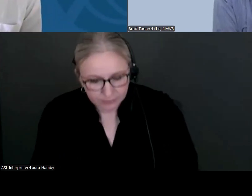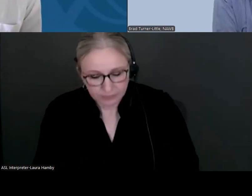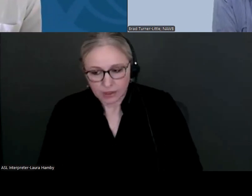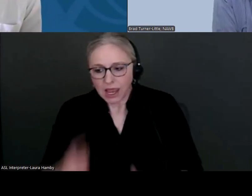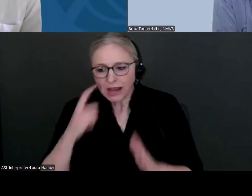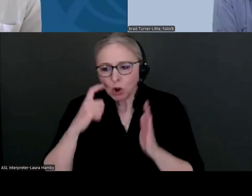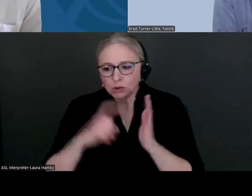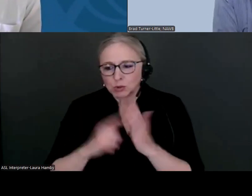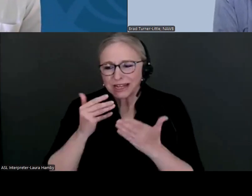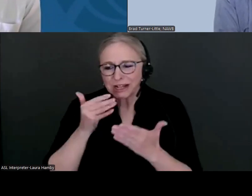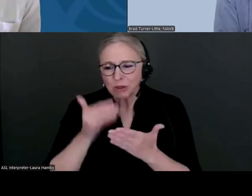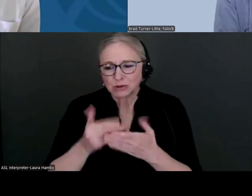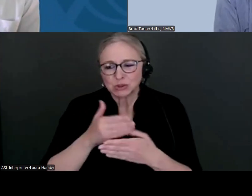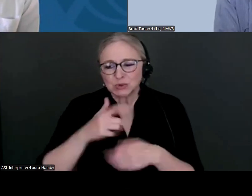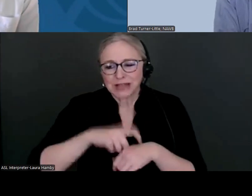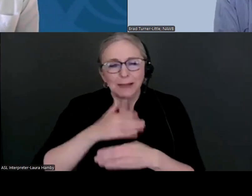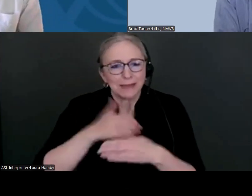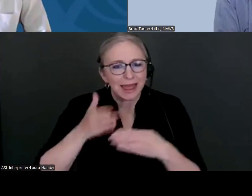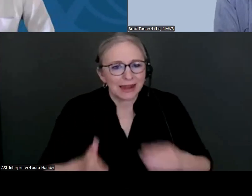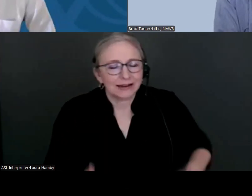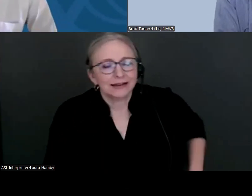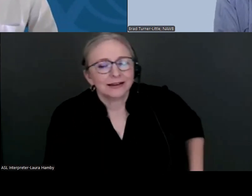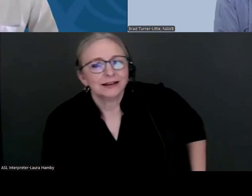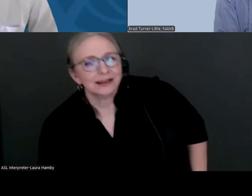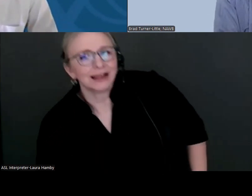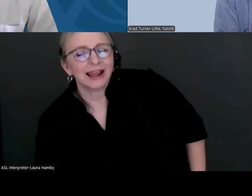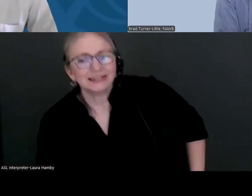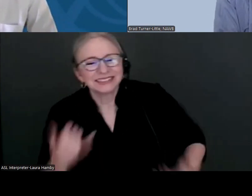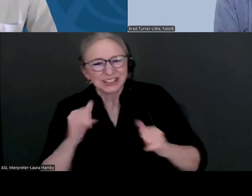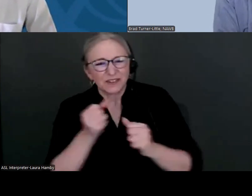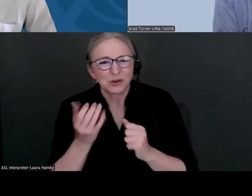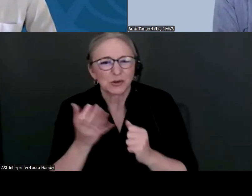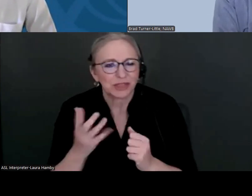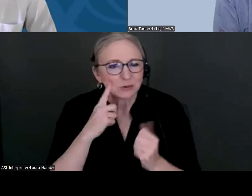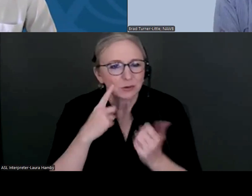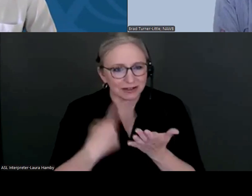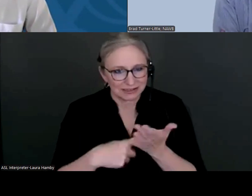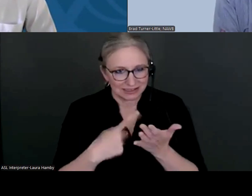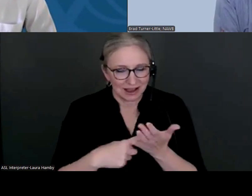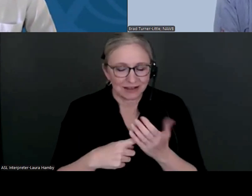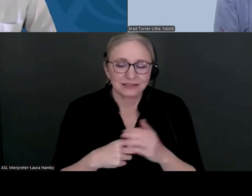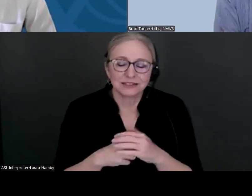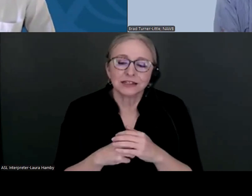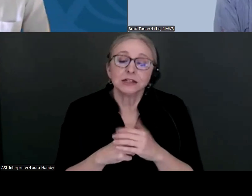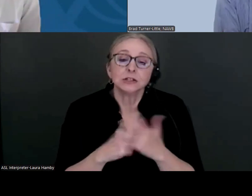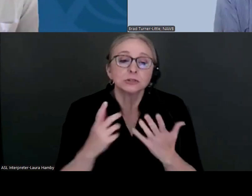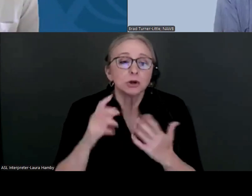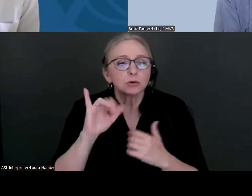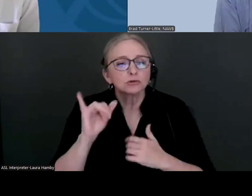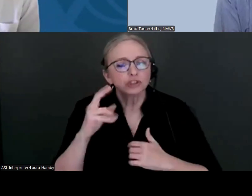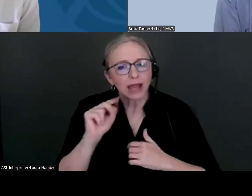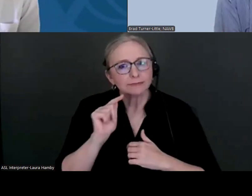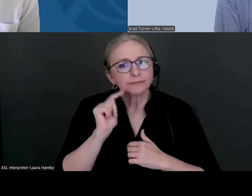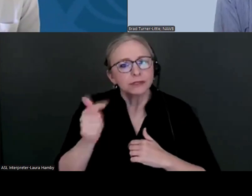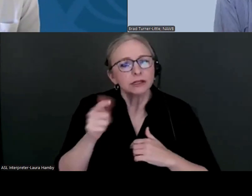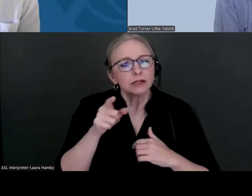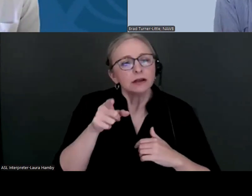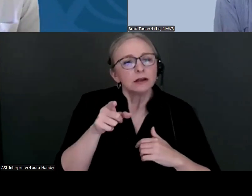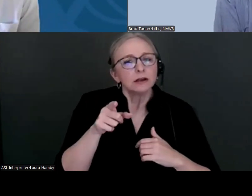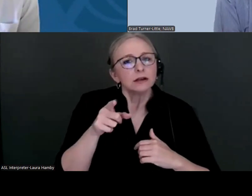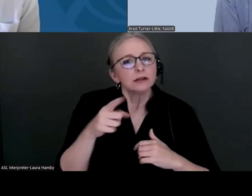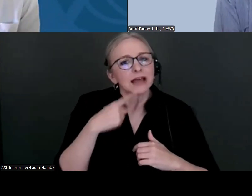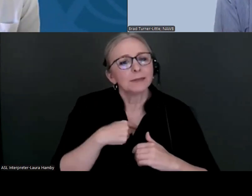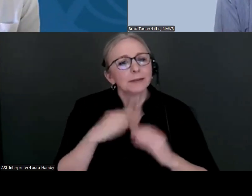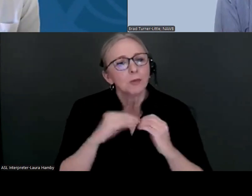we're getting close to the end of our time together, and we still have a couple of things here that we want to address. So Jen, let me come to you first to tell us more